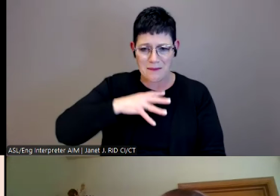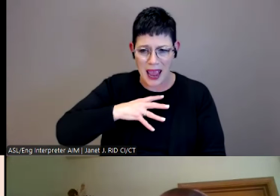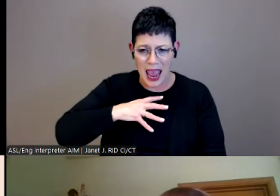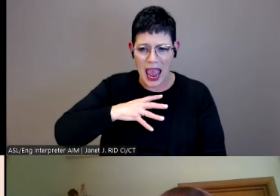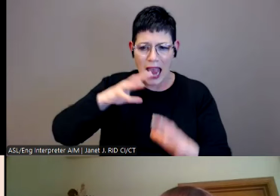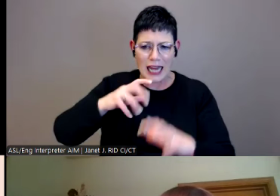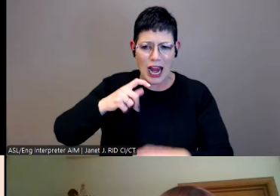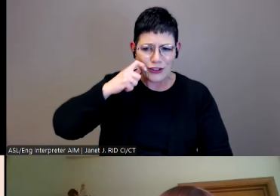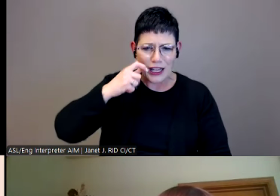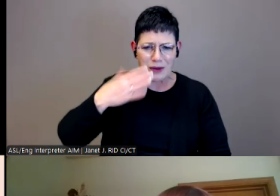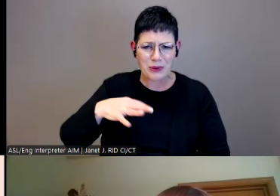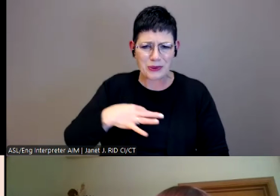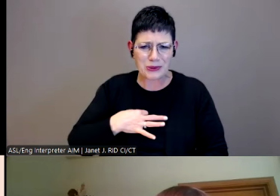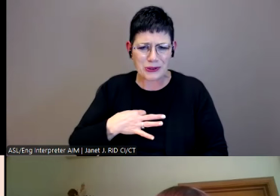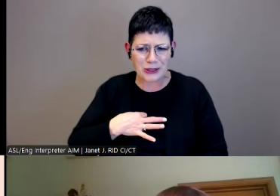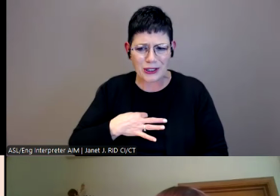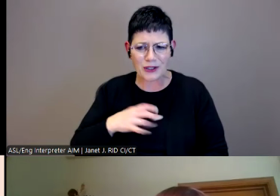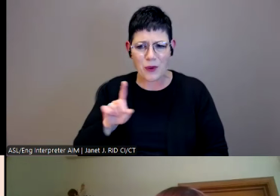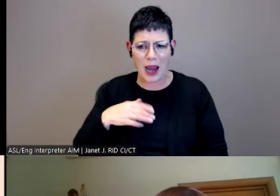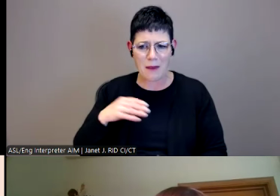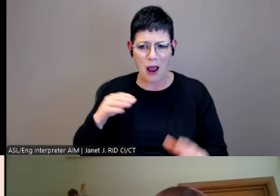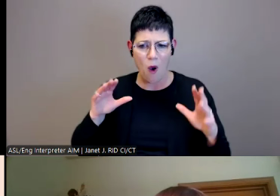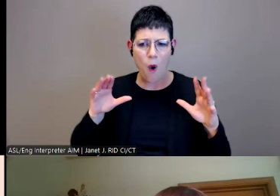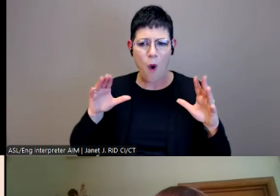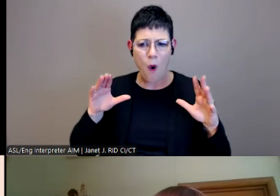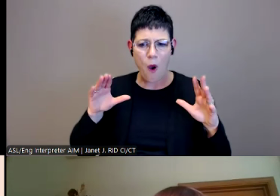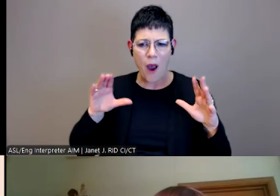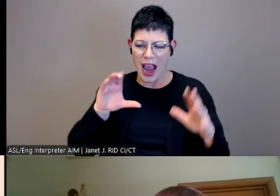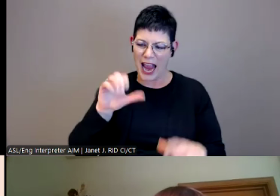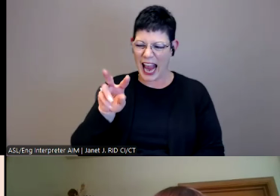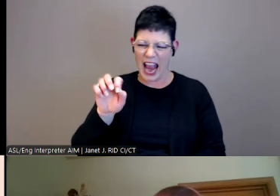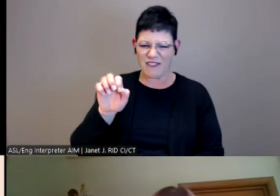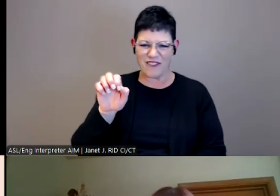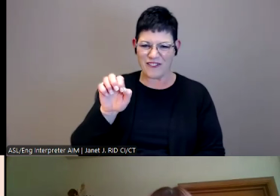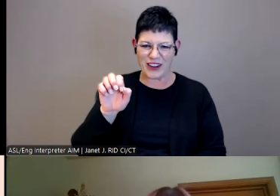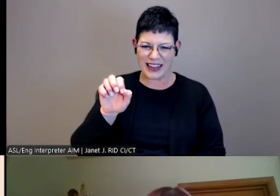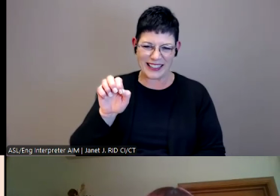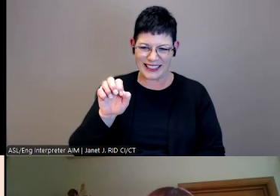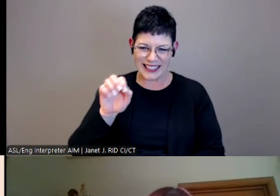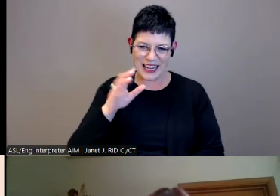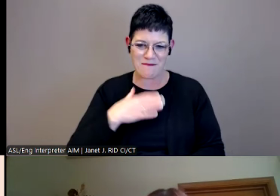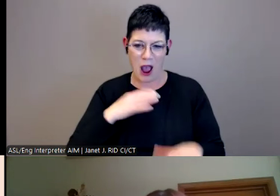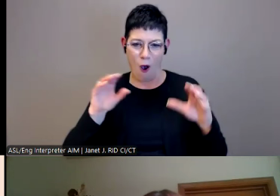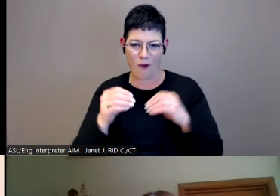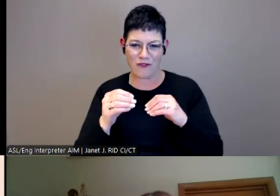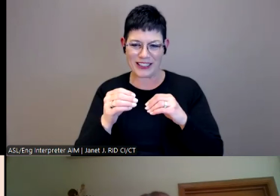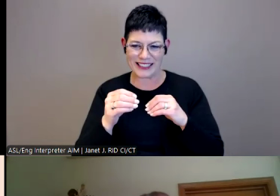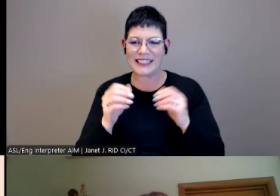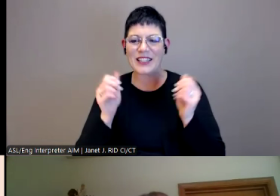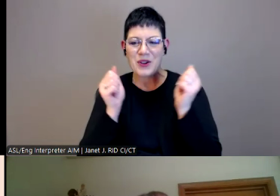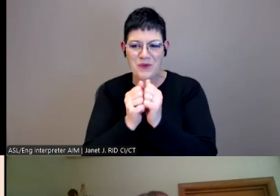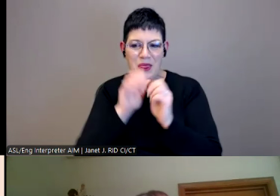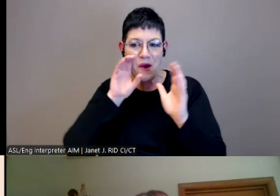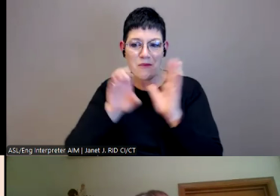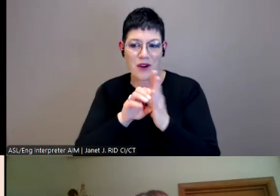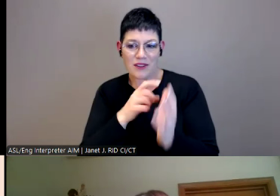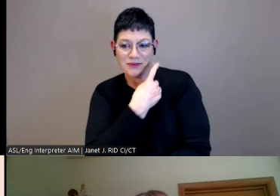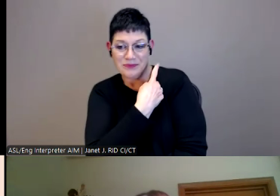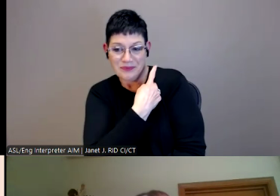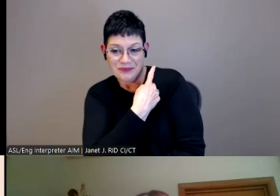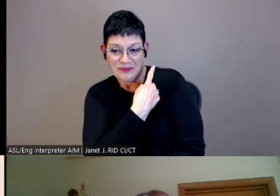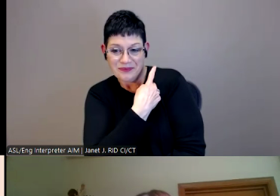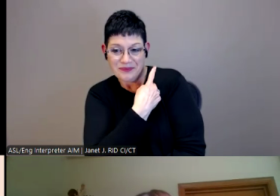wearing a blue shirt, sitting in my cave that we call a office with a photograph over what you